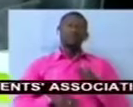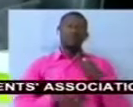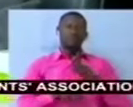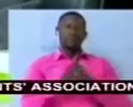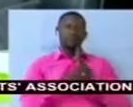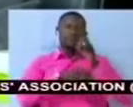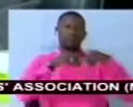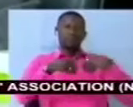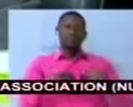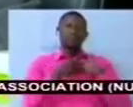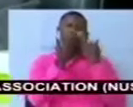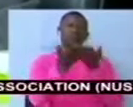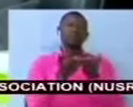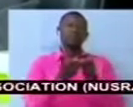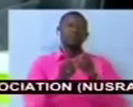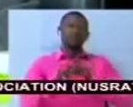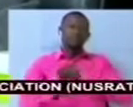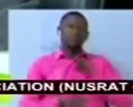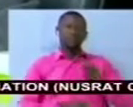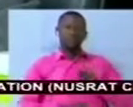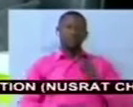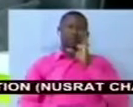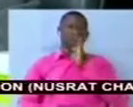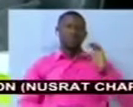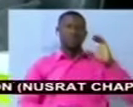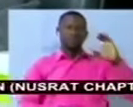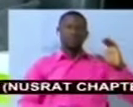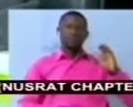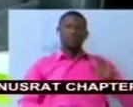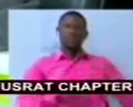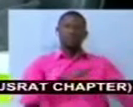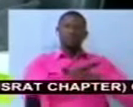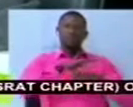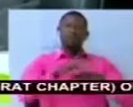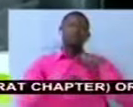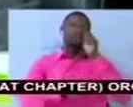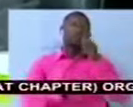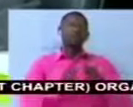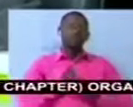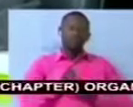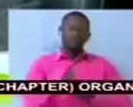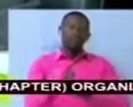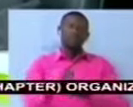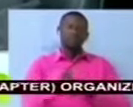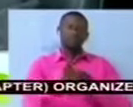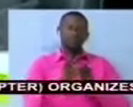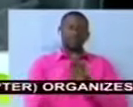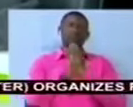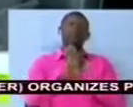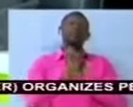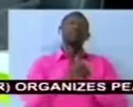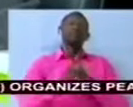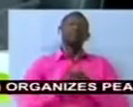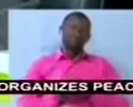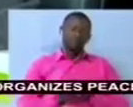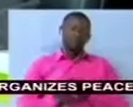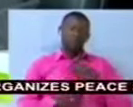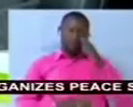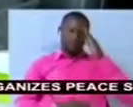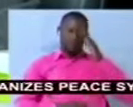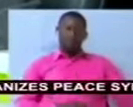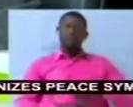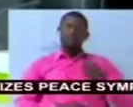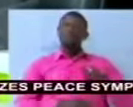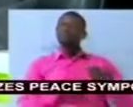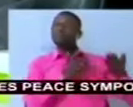submit ourselves, TRRC, under your guidance, your direction, your protection. We thank you for the